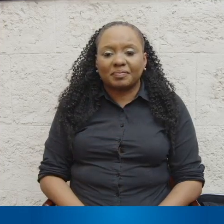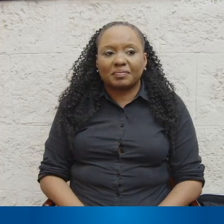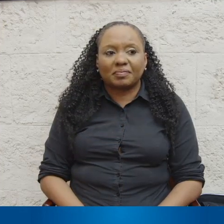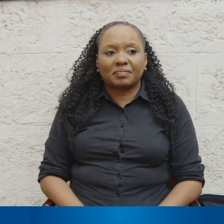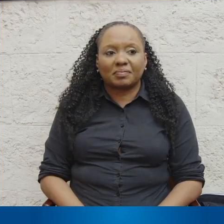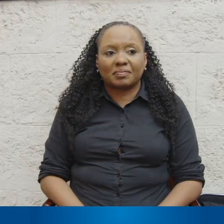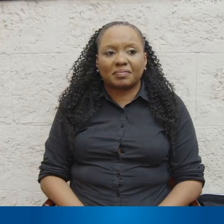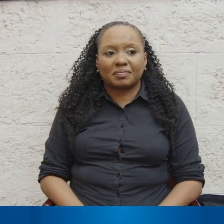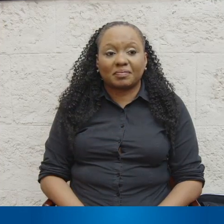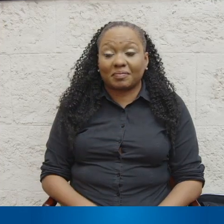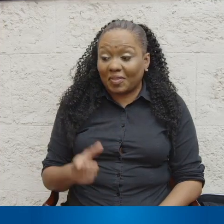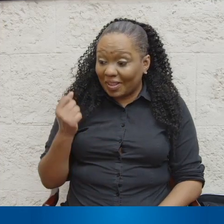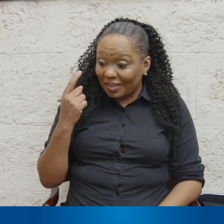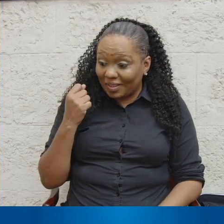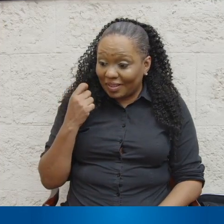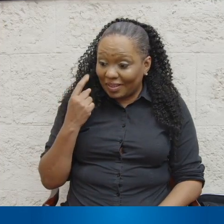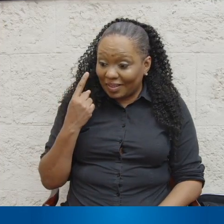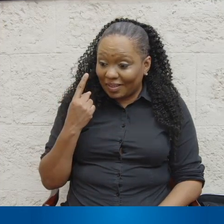you got it straight? yeah.